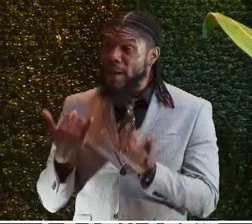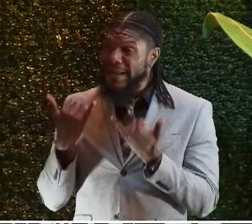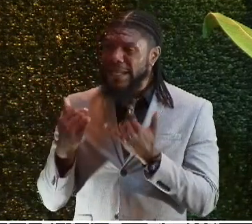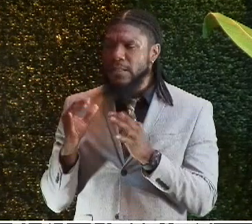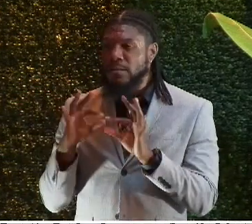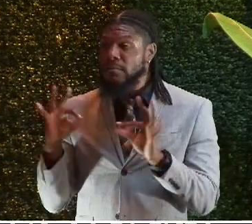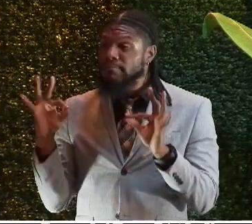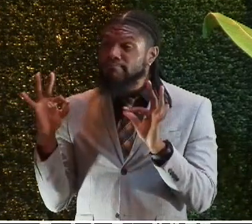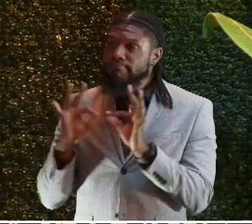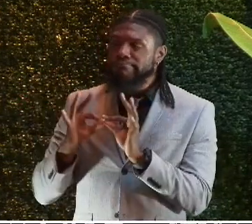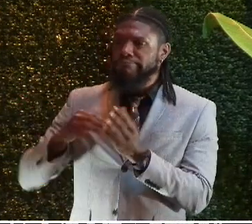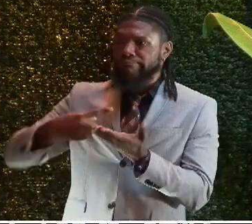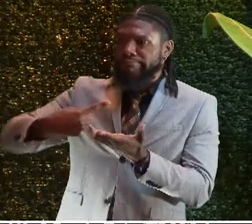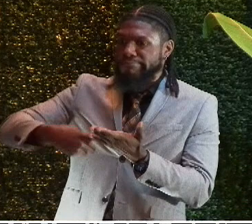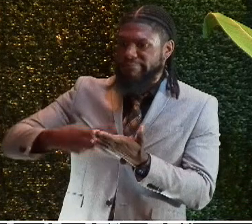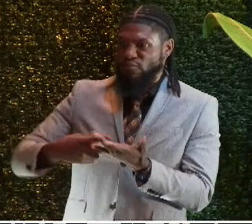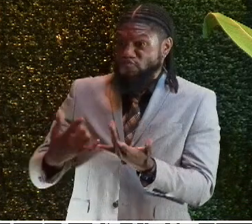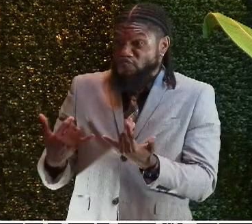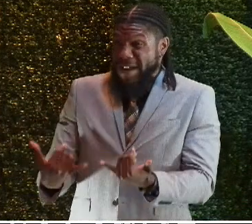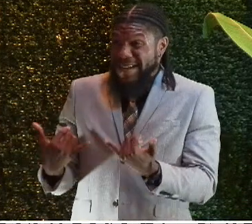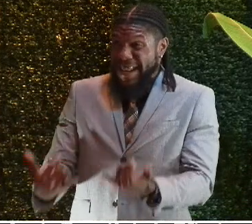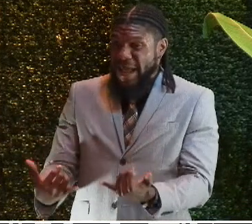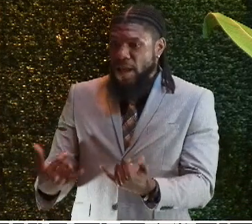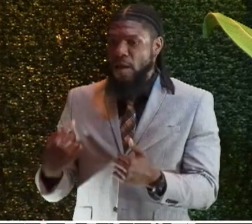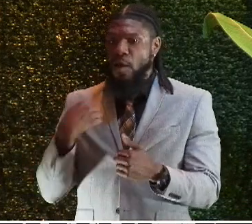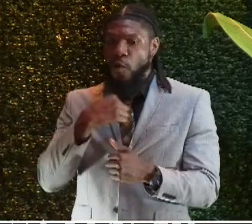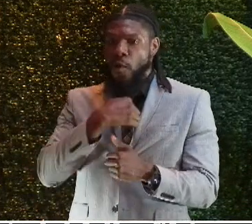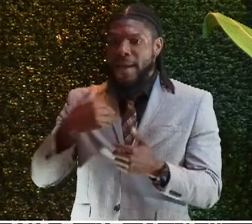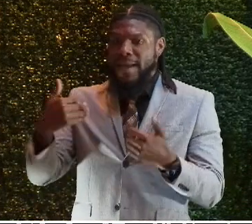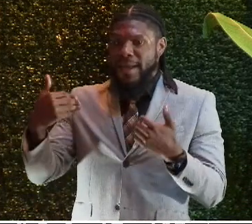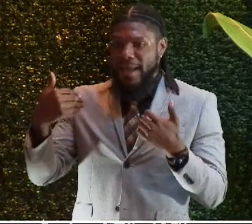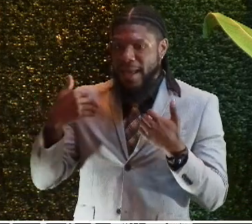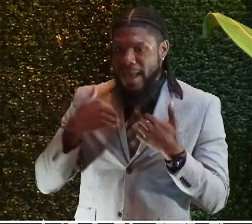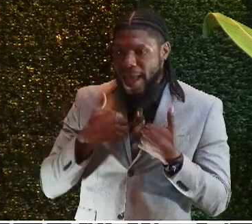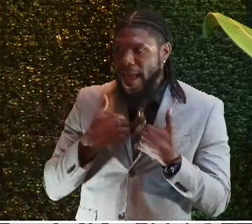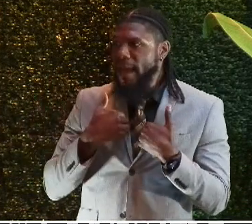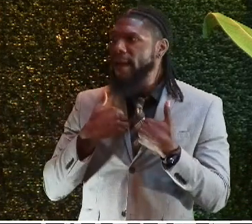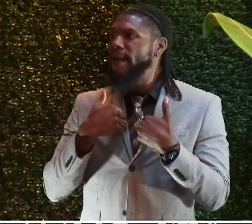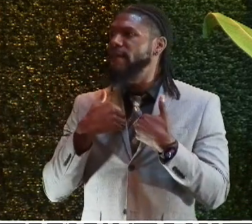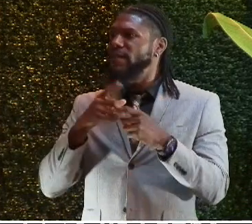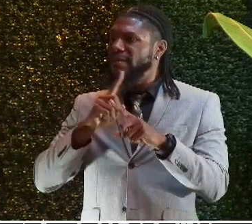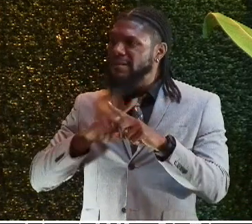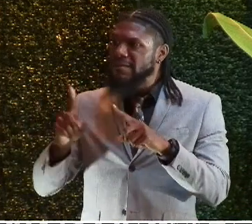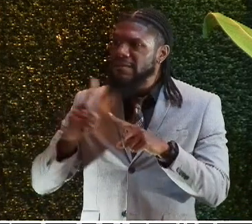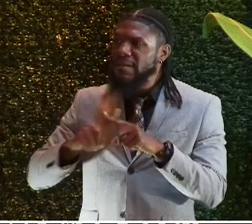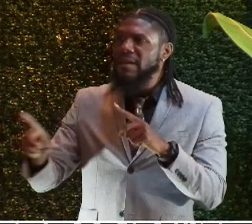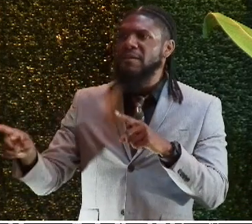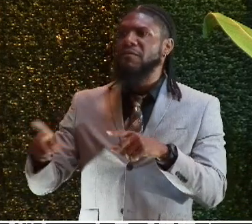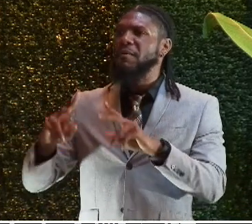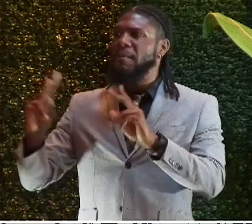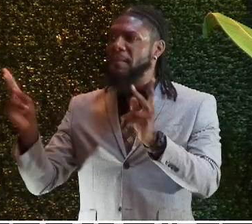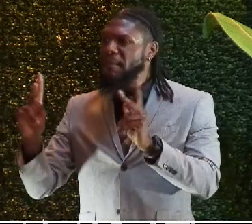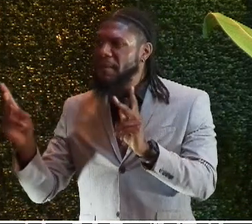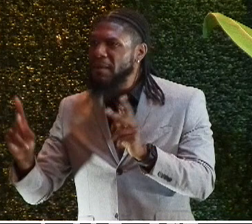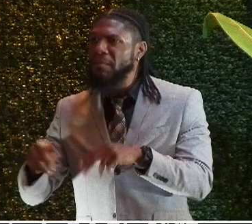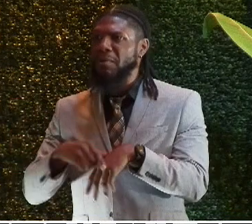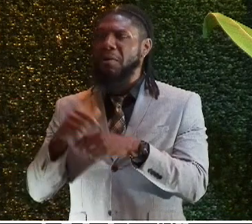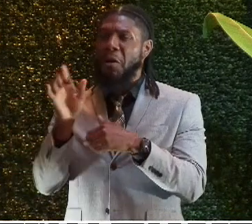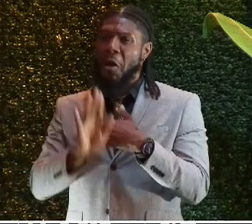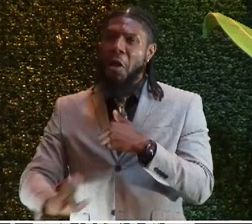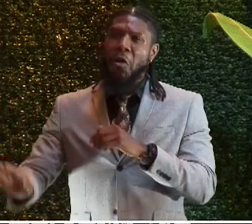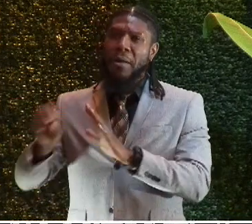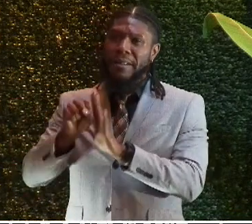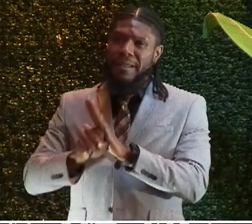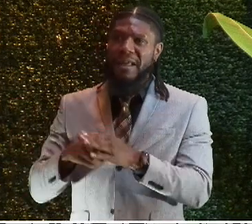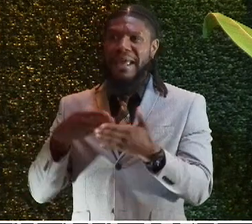discussion, especially right now, right? We got these fools all across these different states with anti-trans legislation.